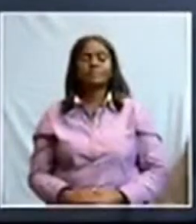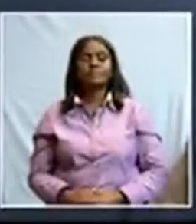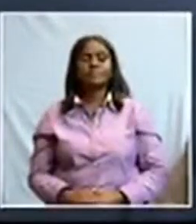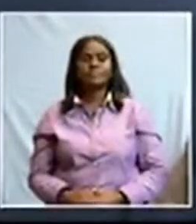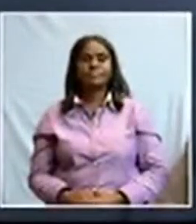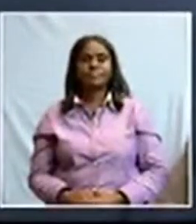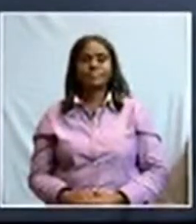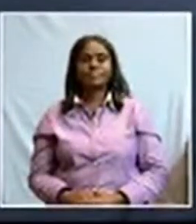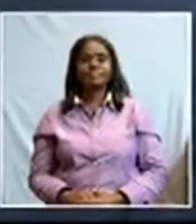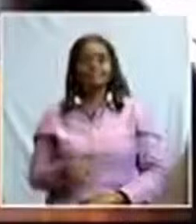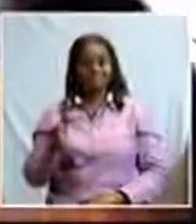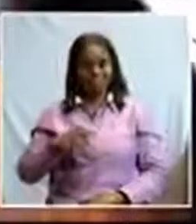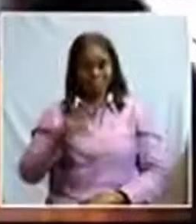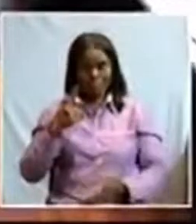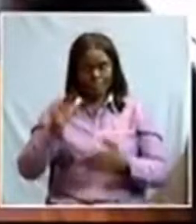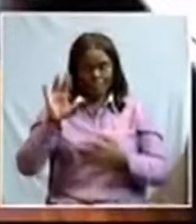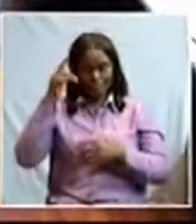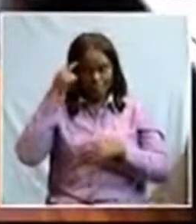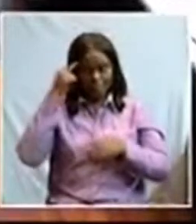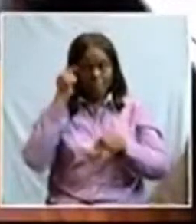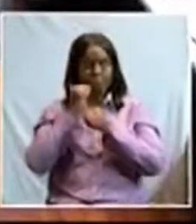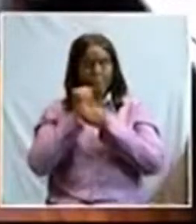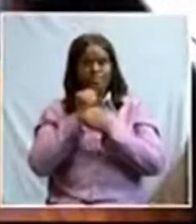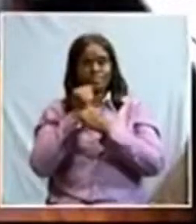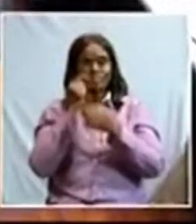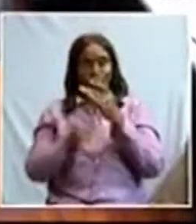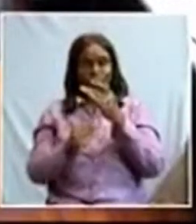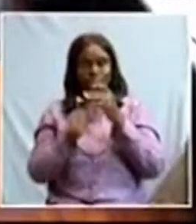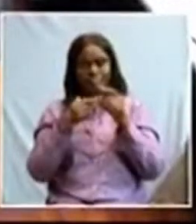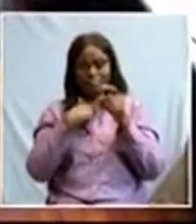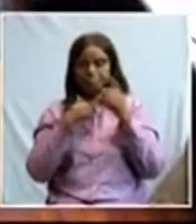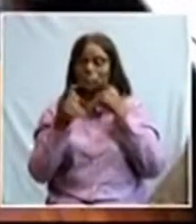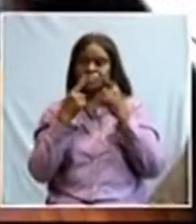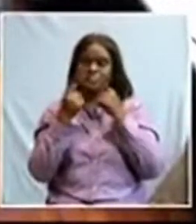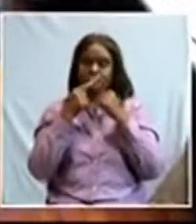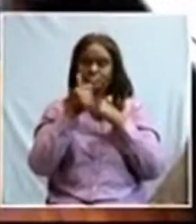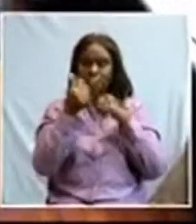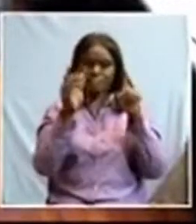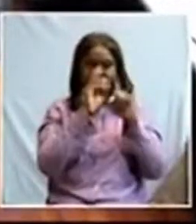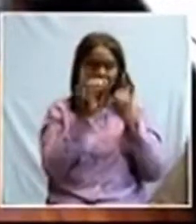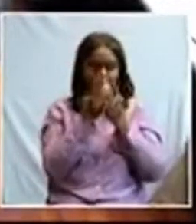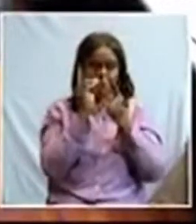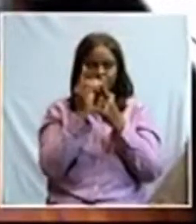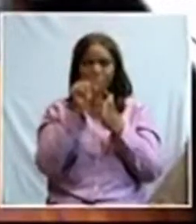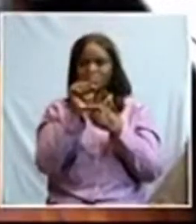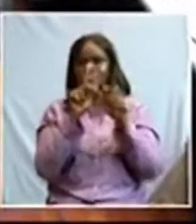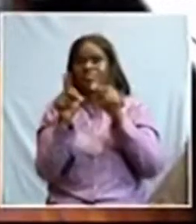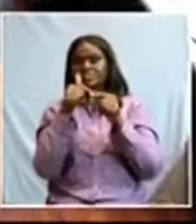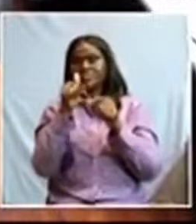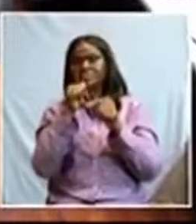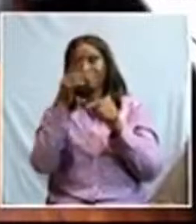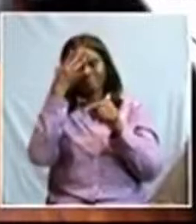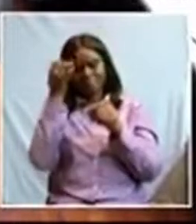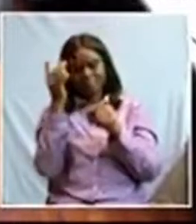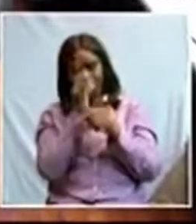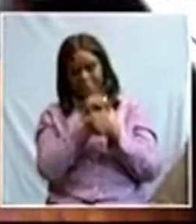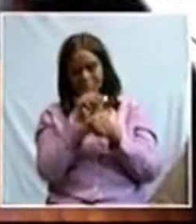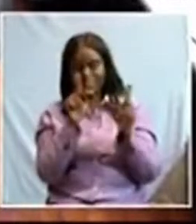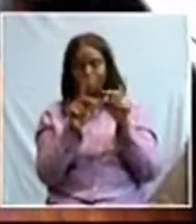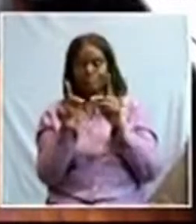Those people should feel what their government is doing. I can mention other districts, but you people are neglecting the people